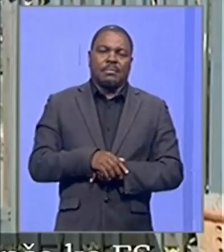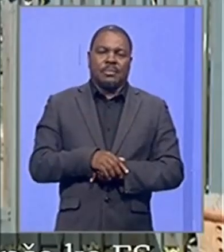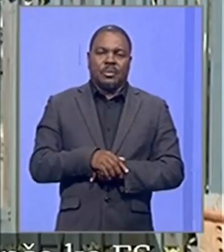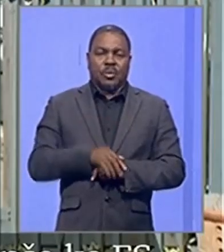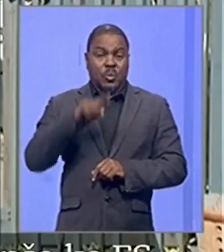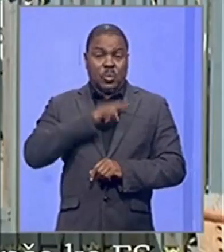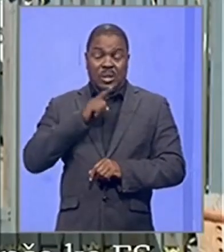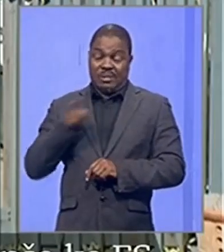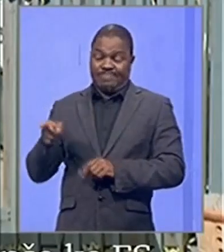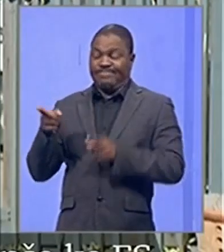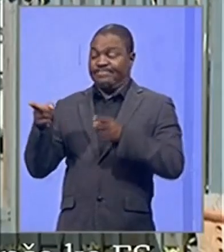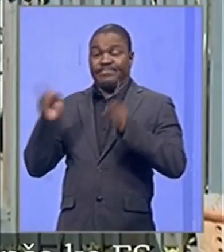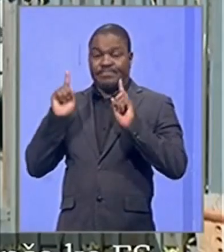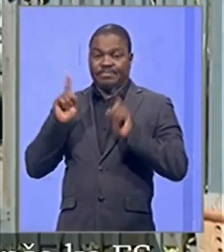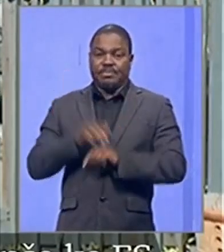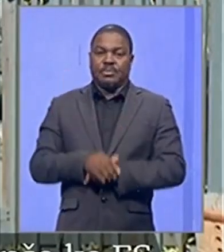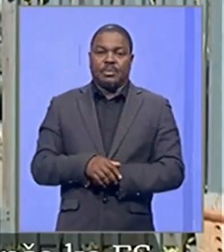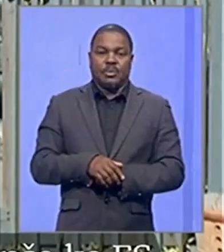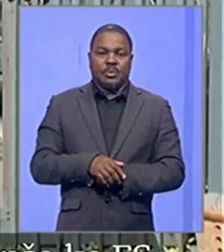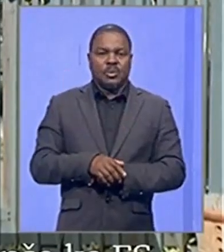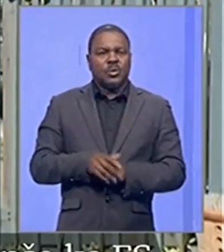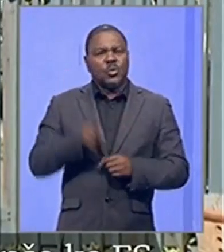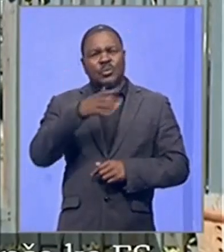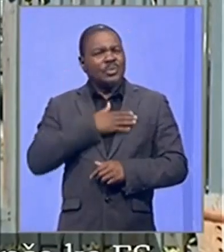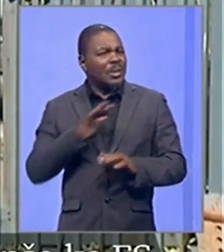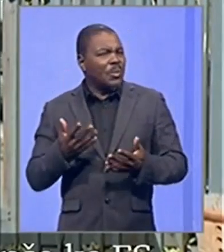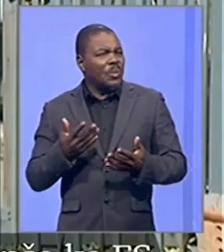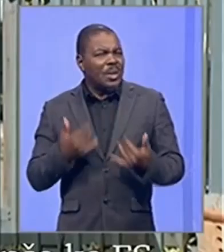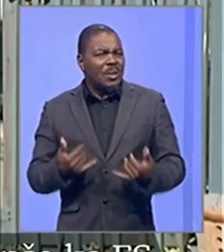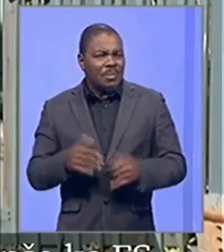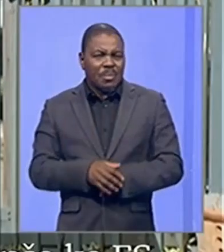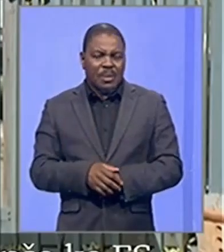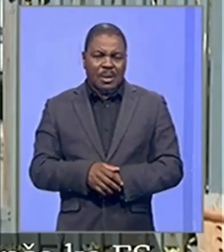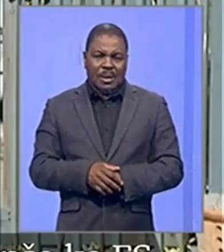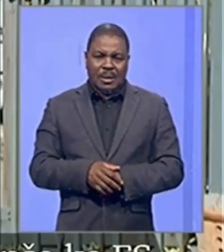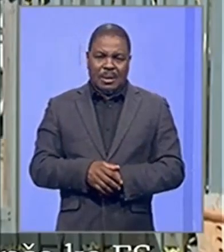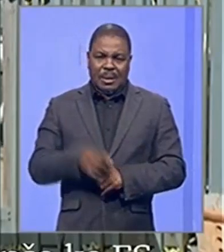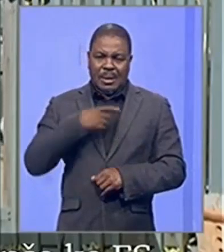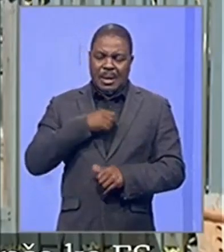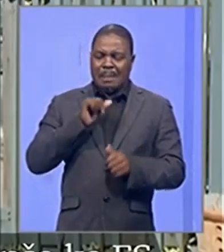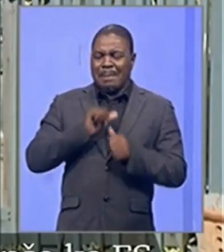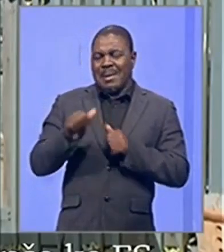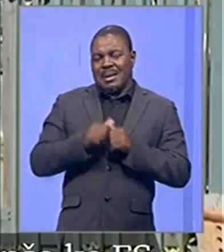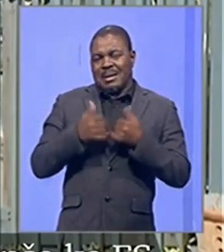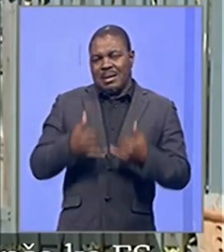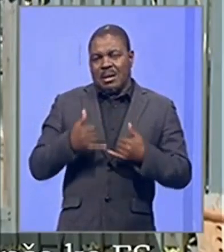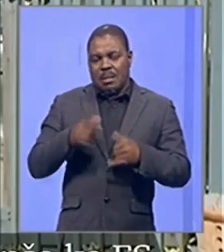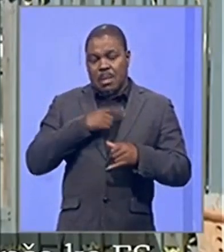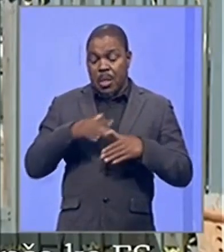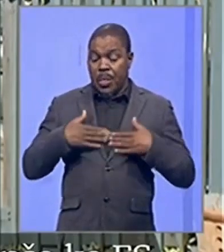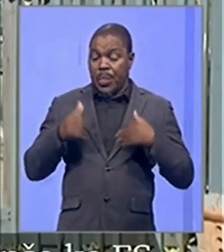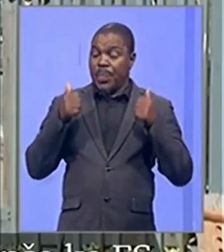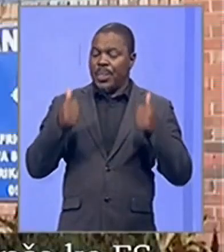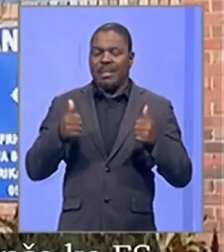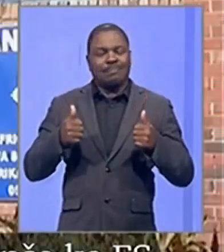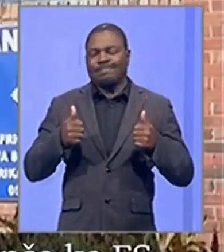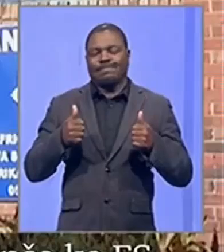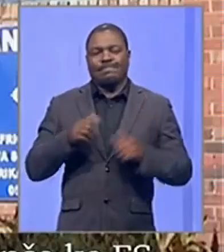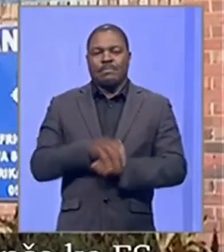because ntja tse di go tsitsa ka O ikutlwa yang no? a no tšina ke yo bikinyana beterenyana mara ke so fili fandi